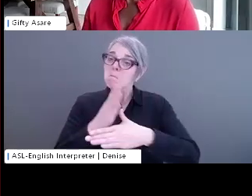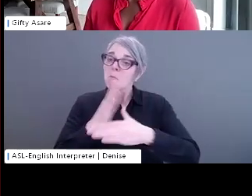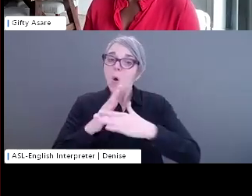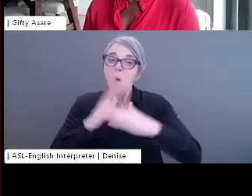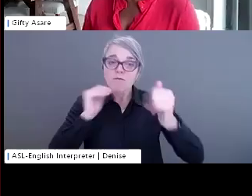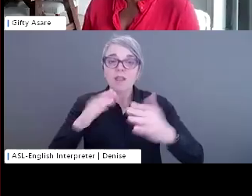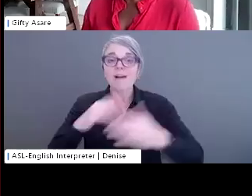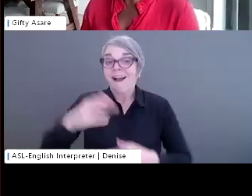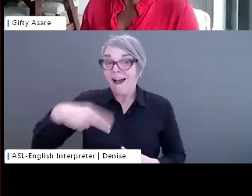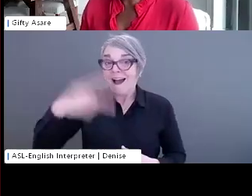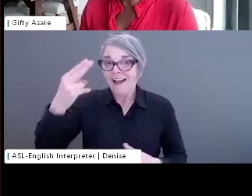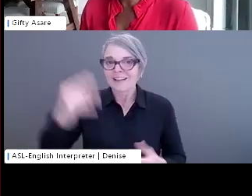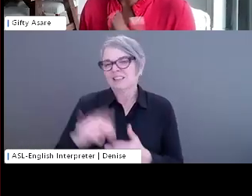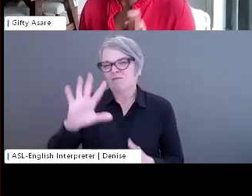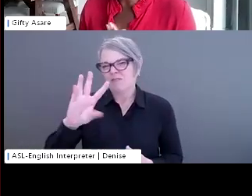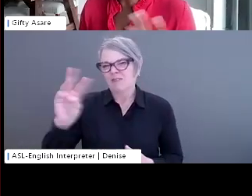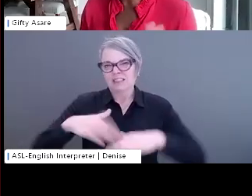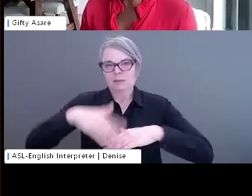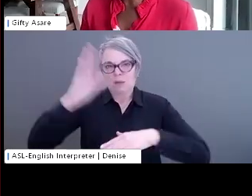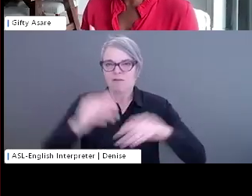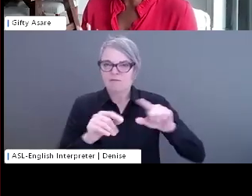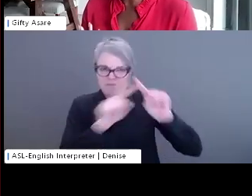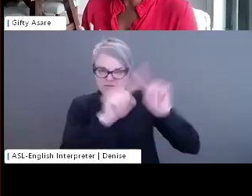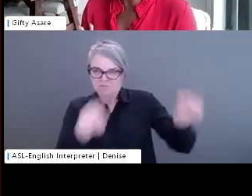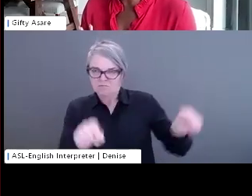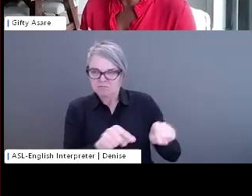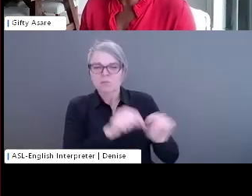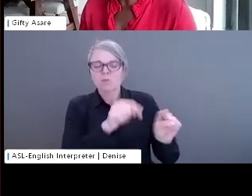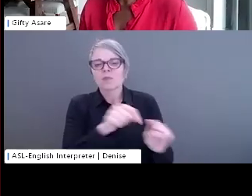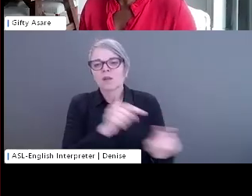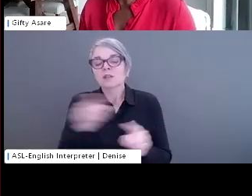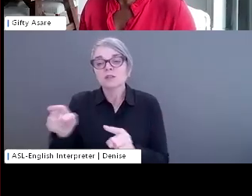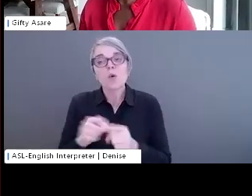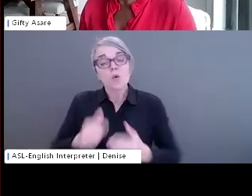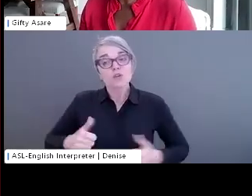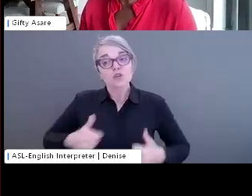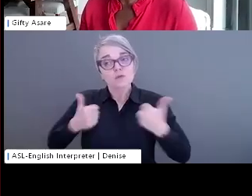so overall, survivors remain hopeful across the program.